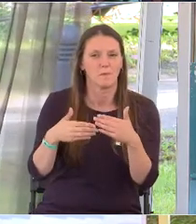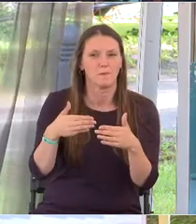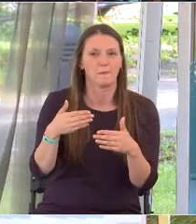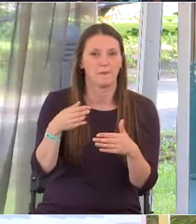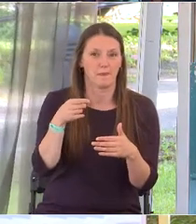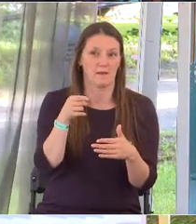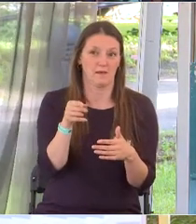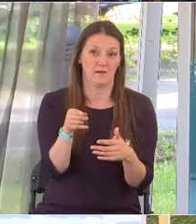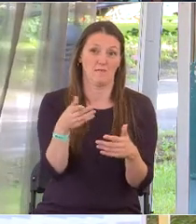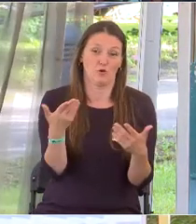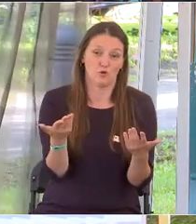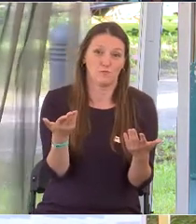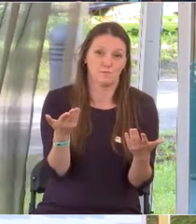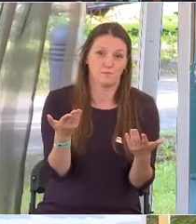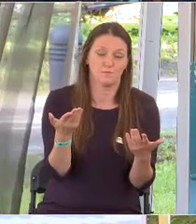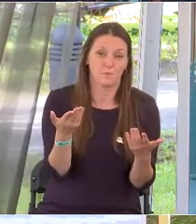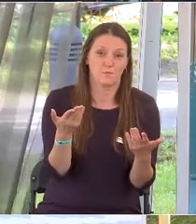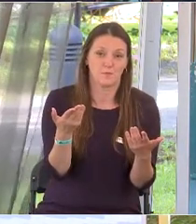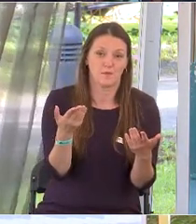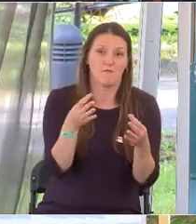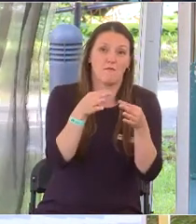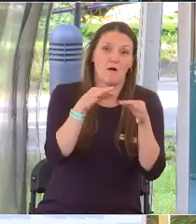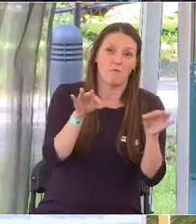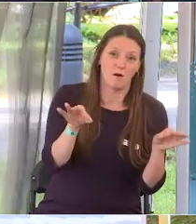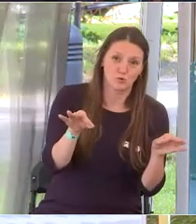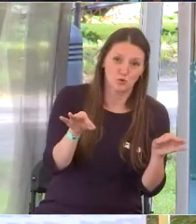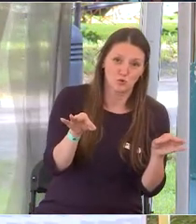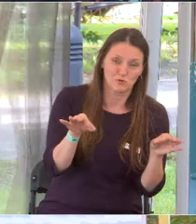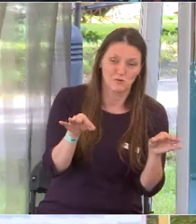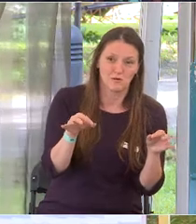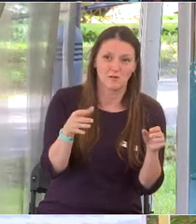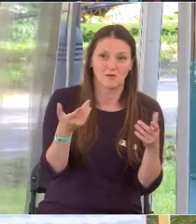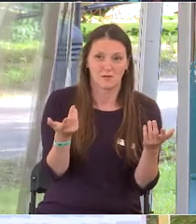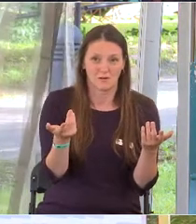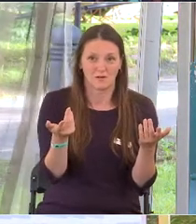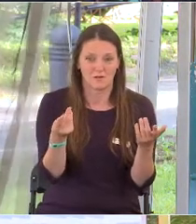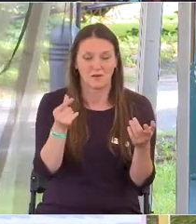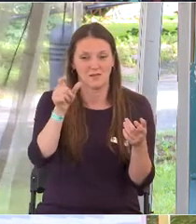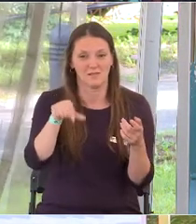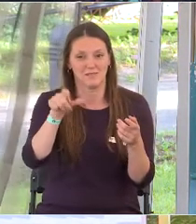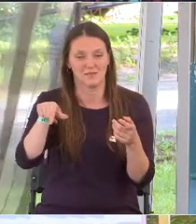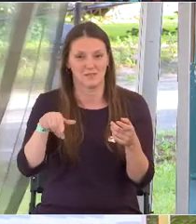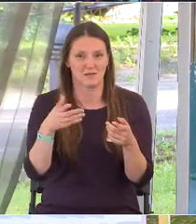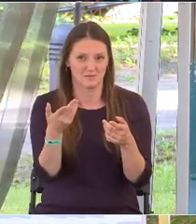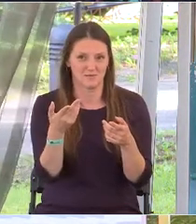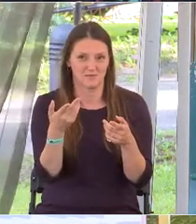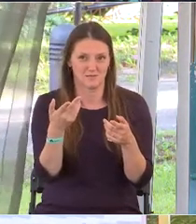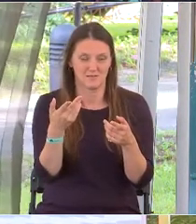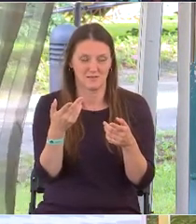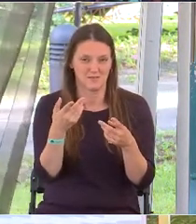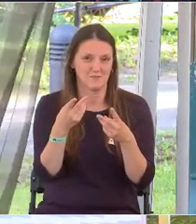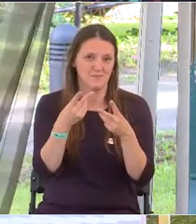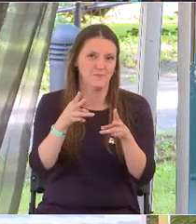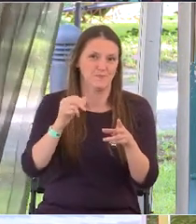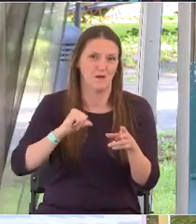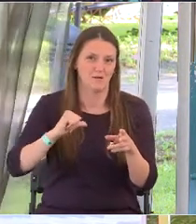This time for the people, or the freedom of the people, was paid by the freedom of the women. And so, today,